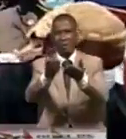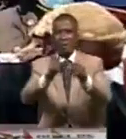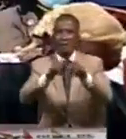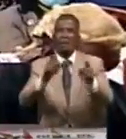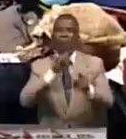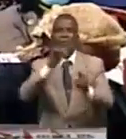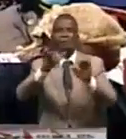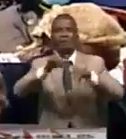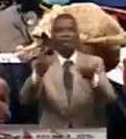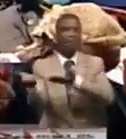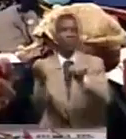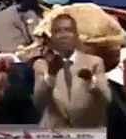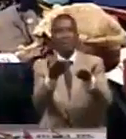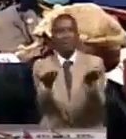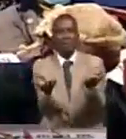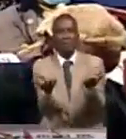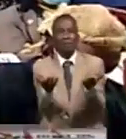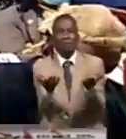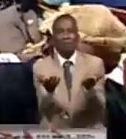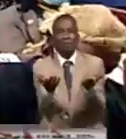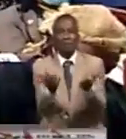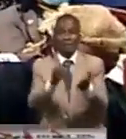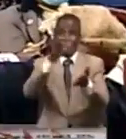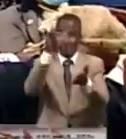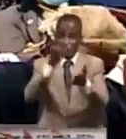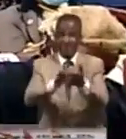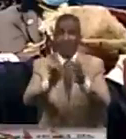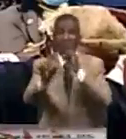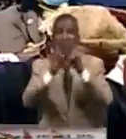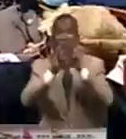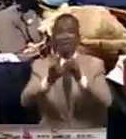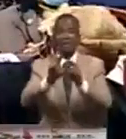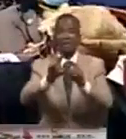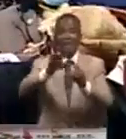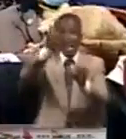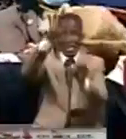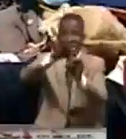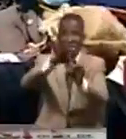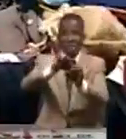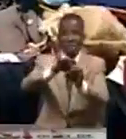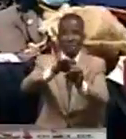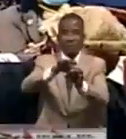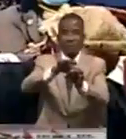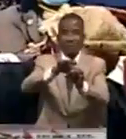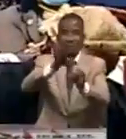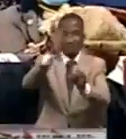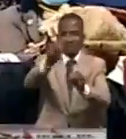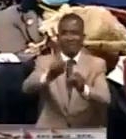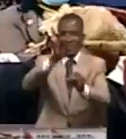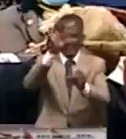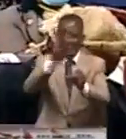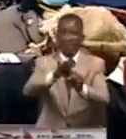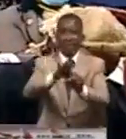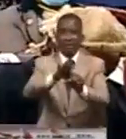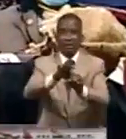evidence. That is true. But this is referring to an election. The point of election